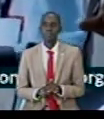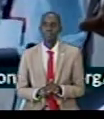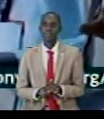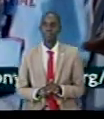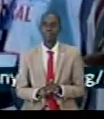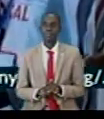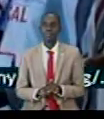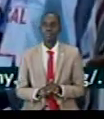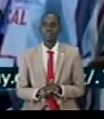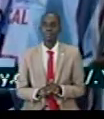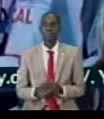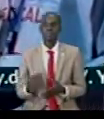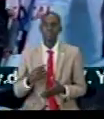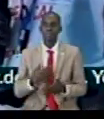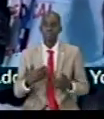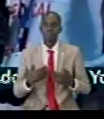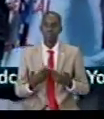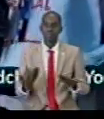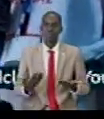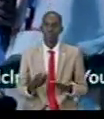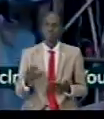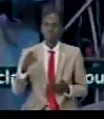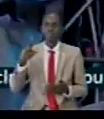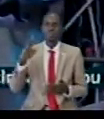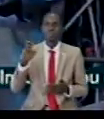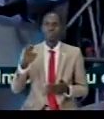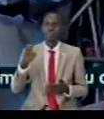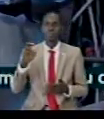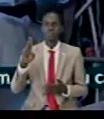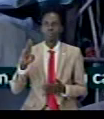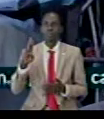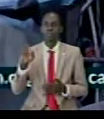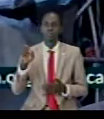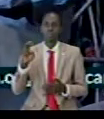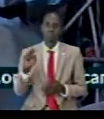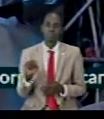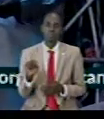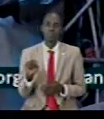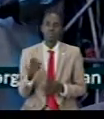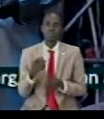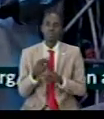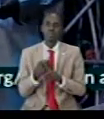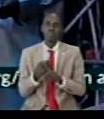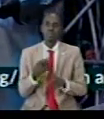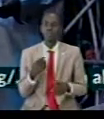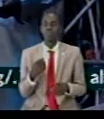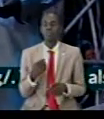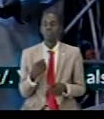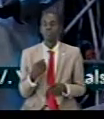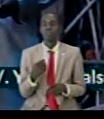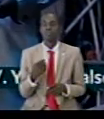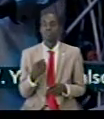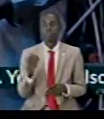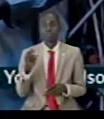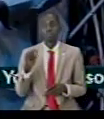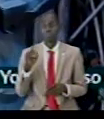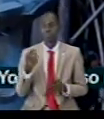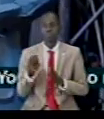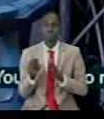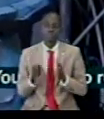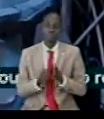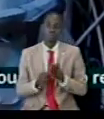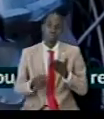We have in front of us Reuben E.G. Paul from Owena, a